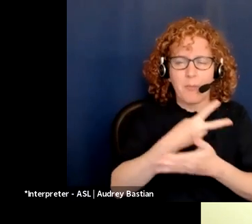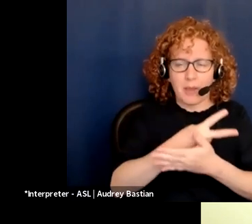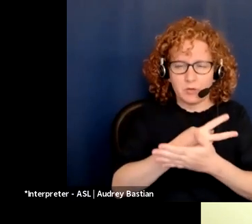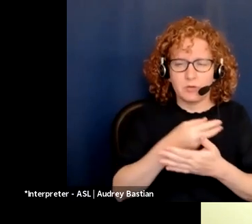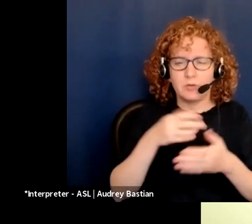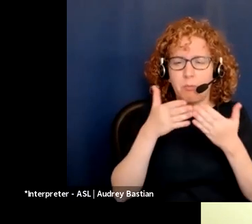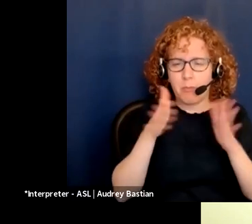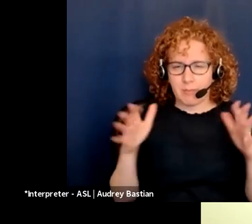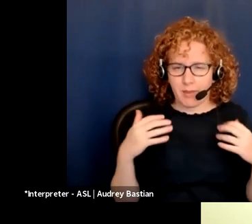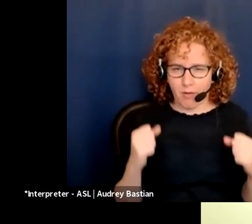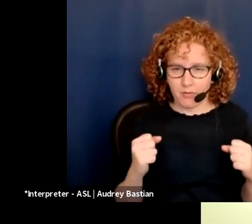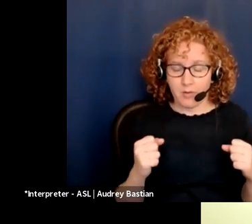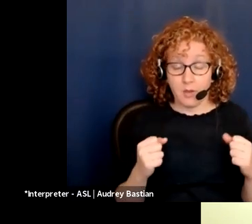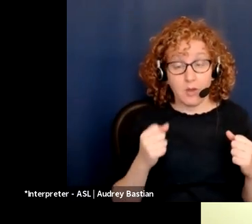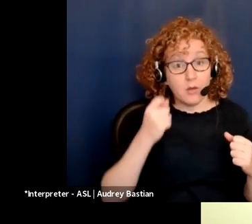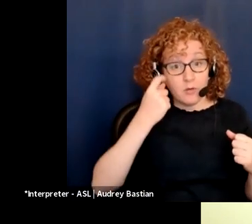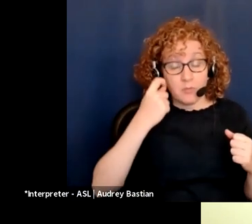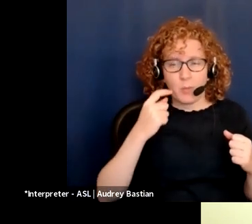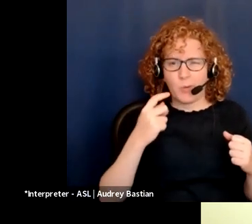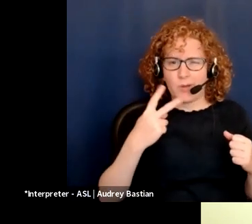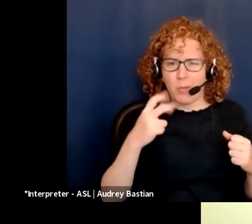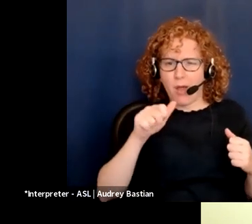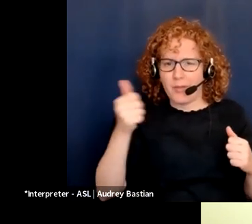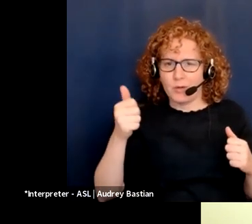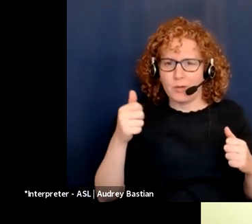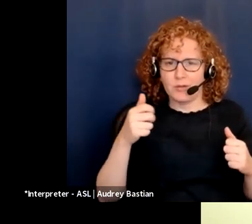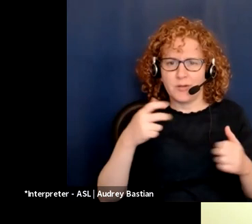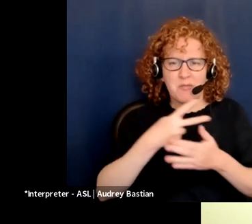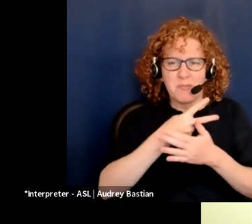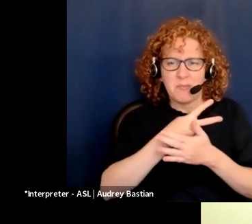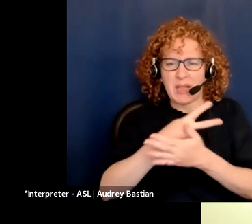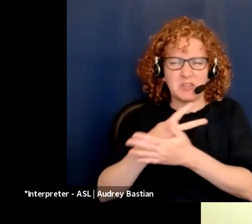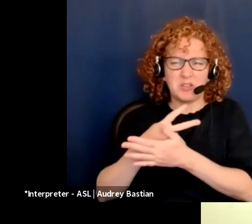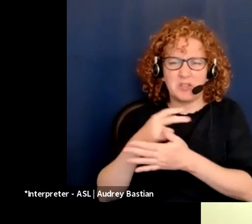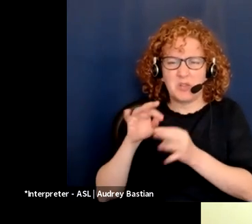health. And I think like a couple of other masters just for fun.